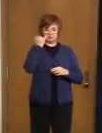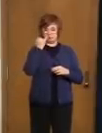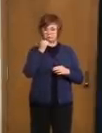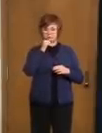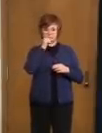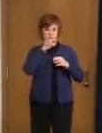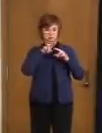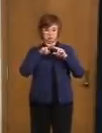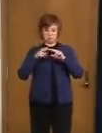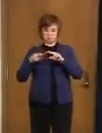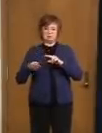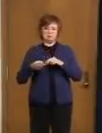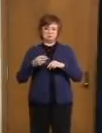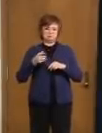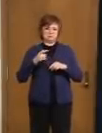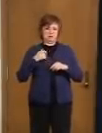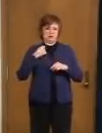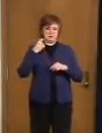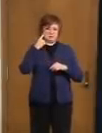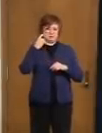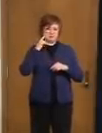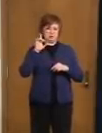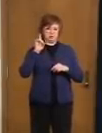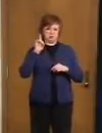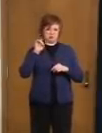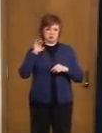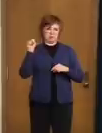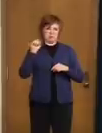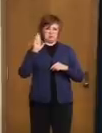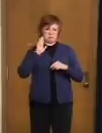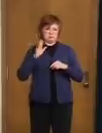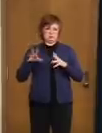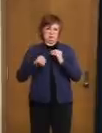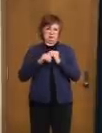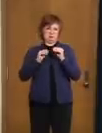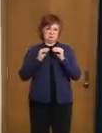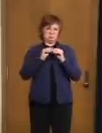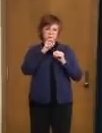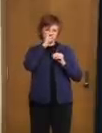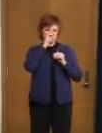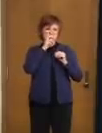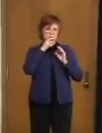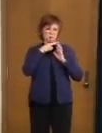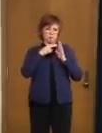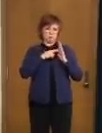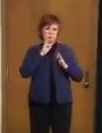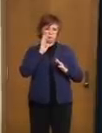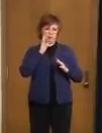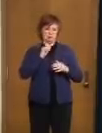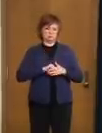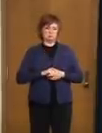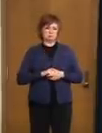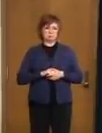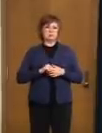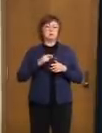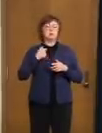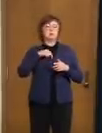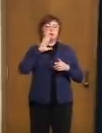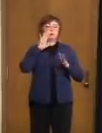some additional measures that may have to be introduced depending on what the challenge may be in 2